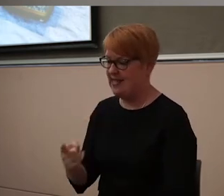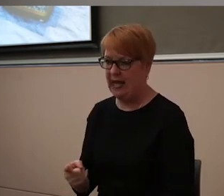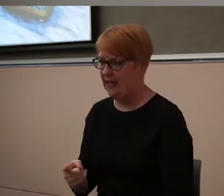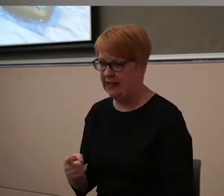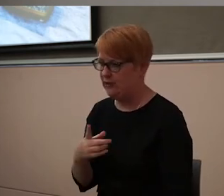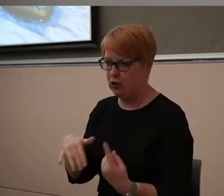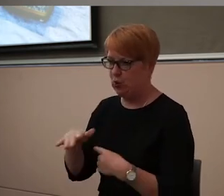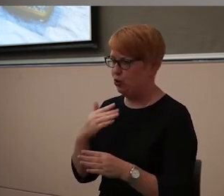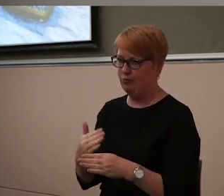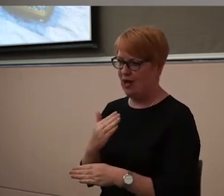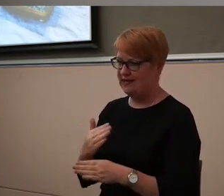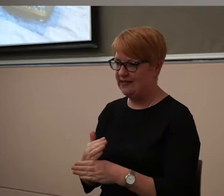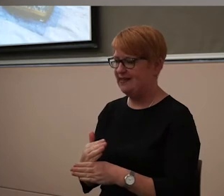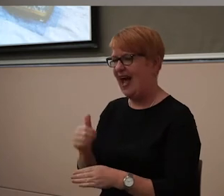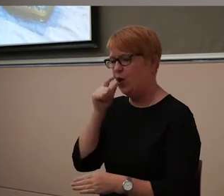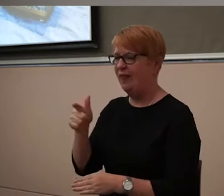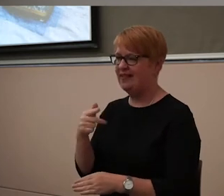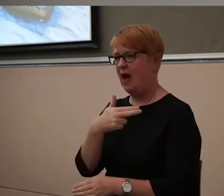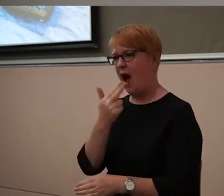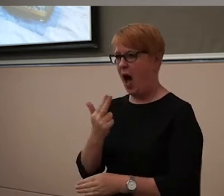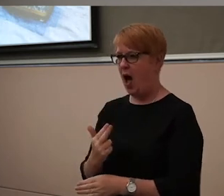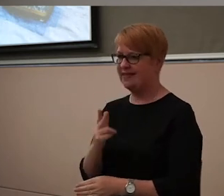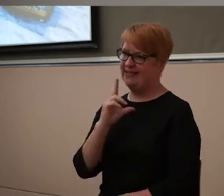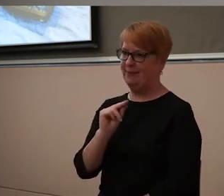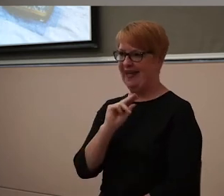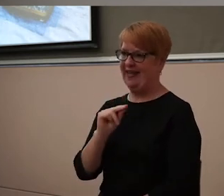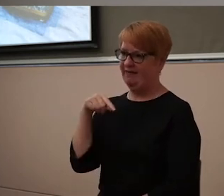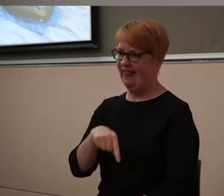desire. And then, like, I just want to read, there's a quote